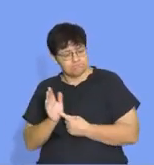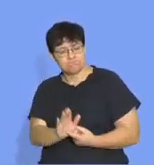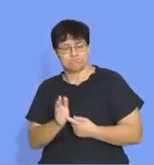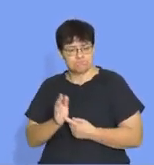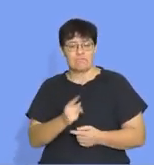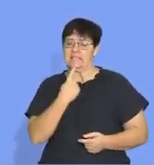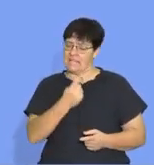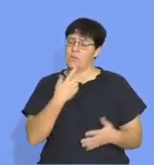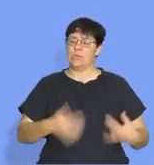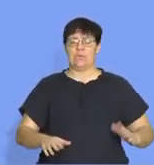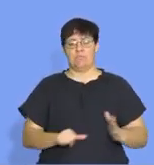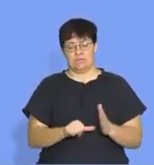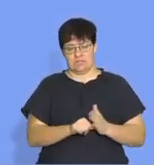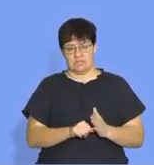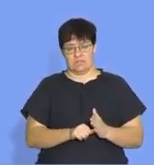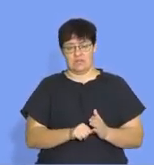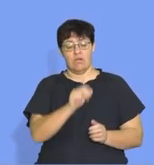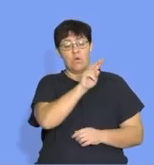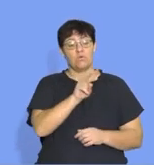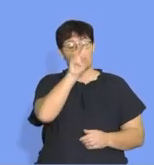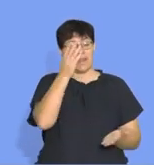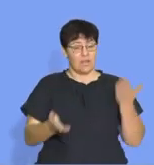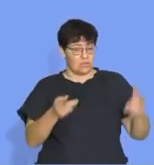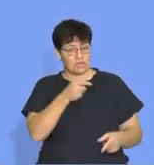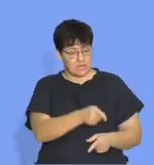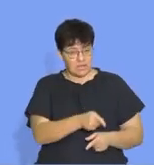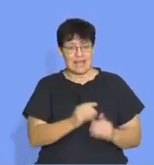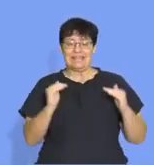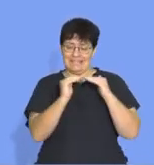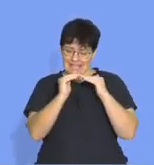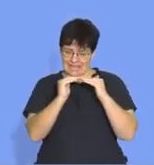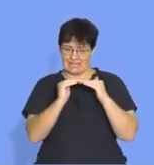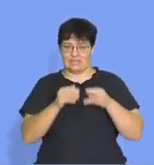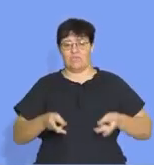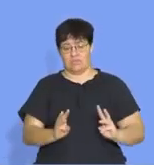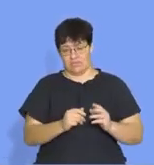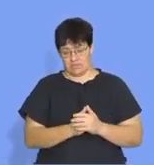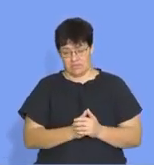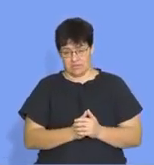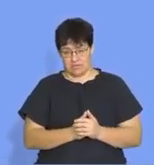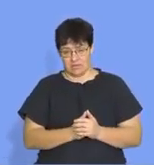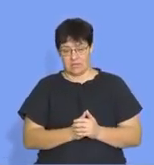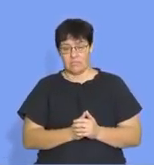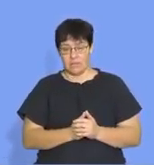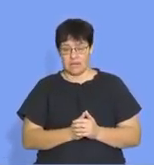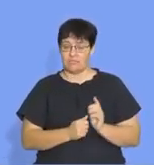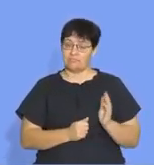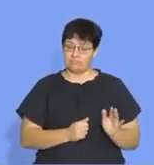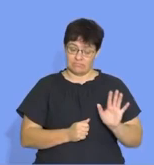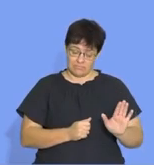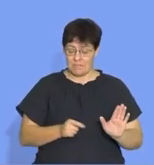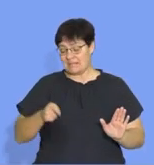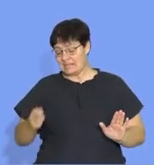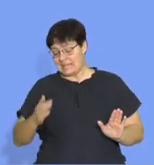to make sure that your quadratic equation is in standard form and one side is equal to zero